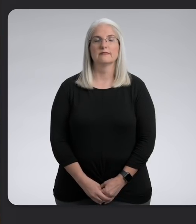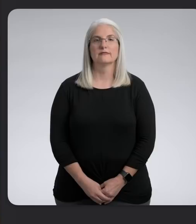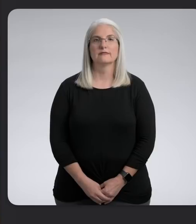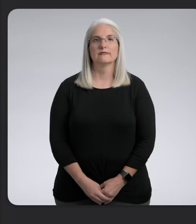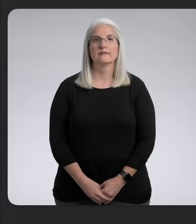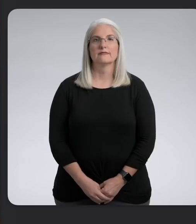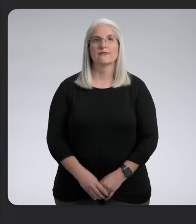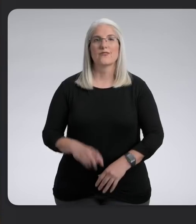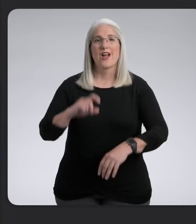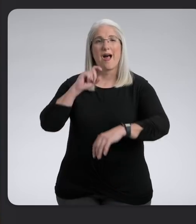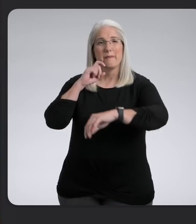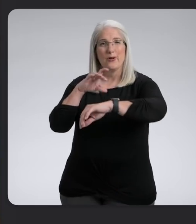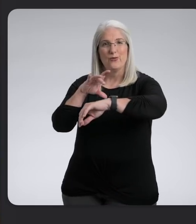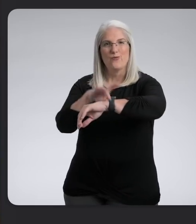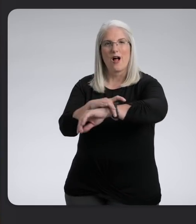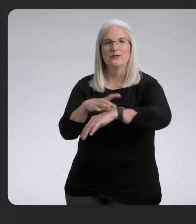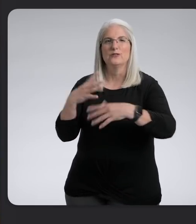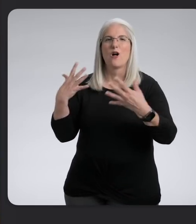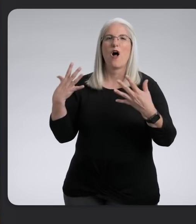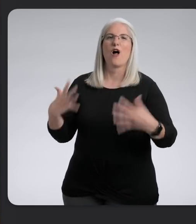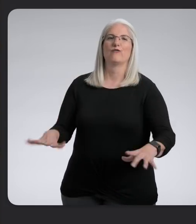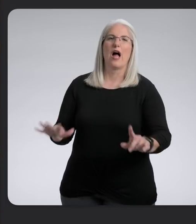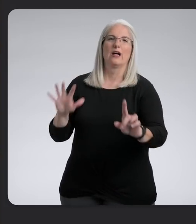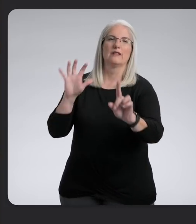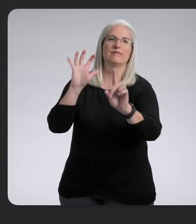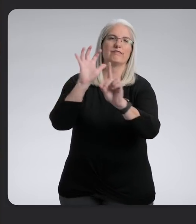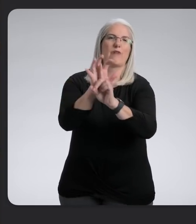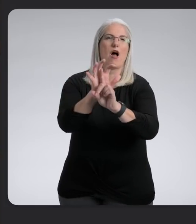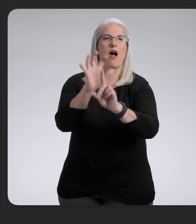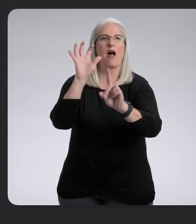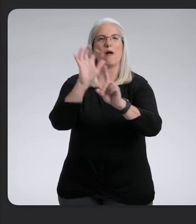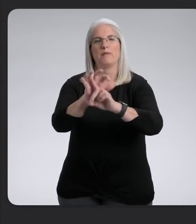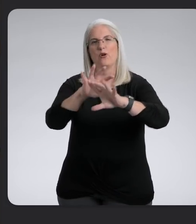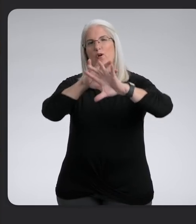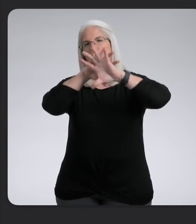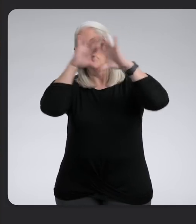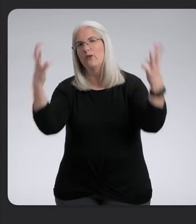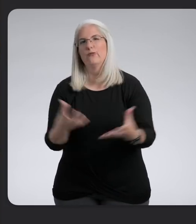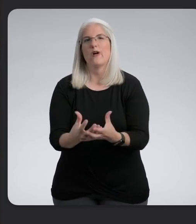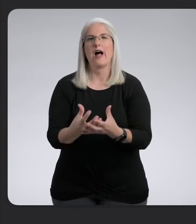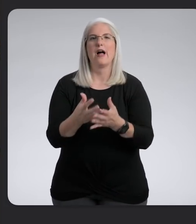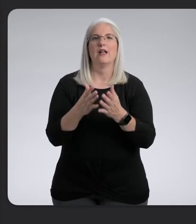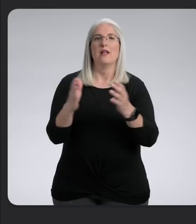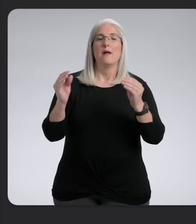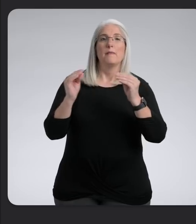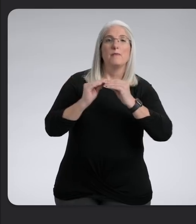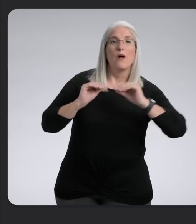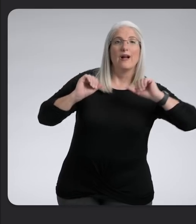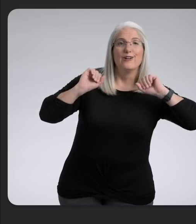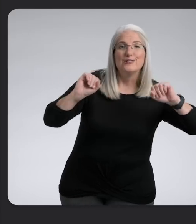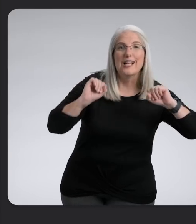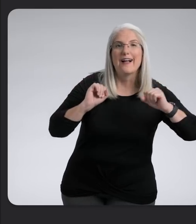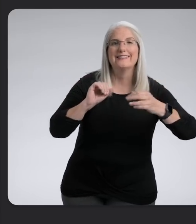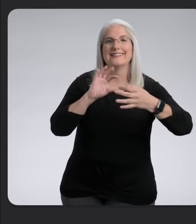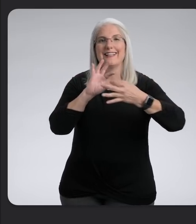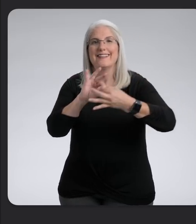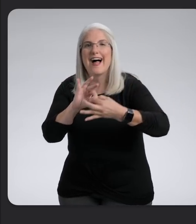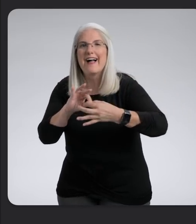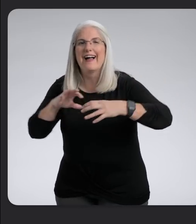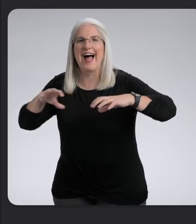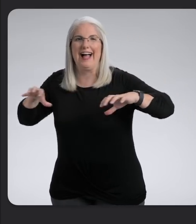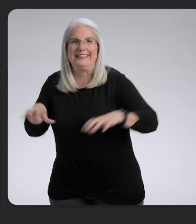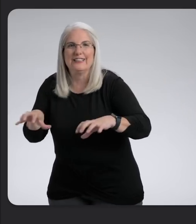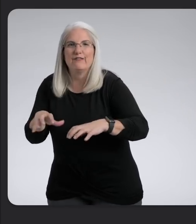Apple Watch is already the most loved watch in the world. It keeps you healthy, active, and connected. With features like